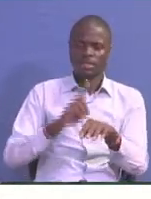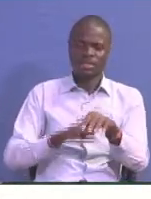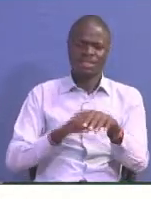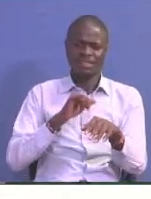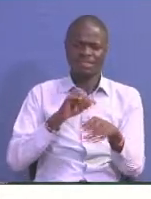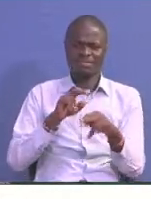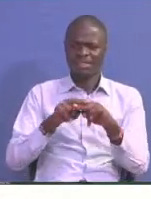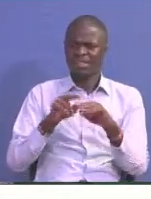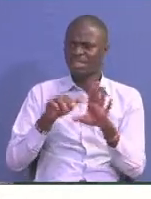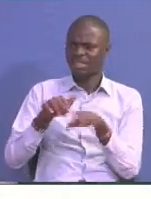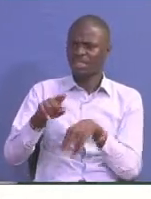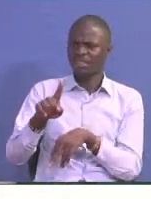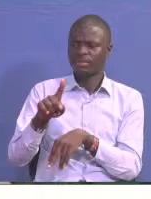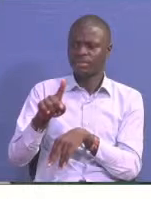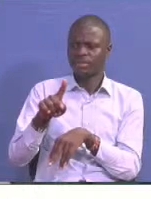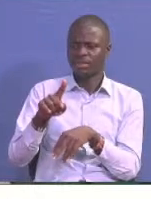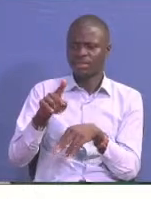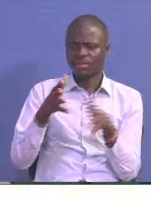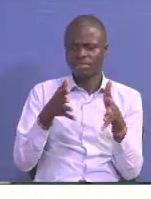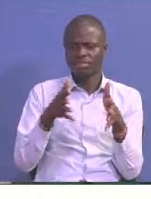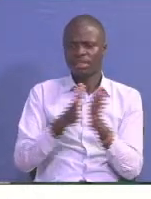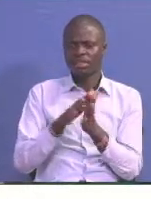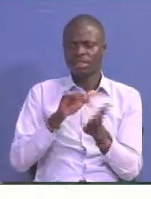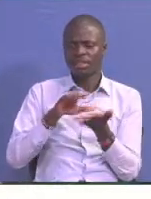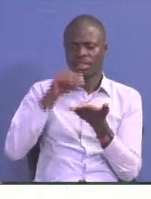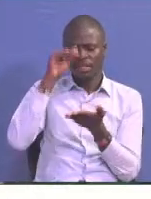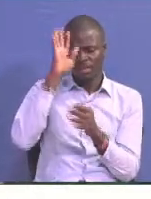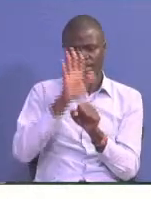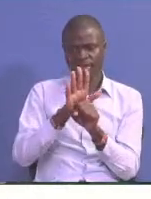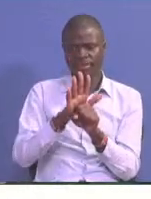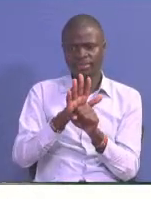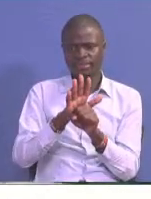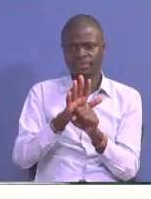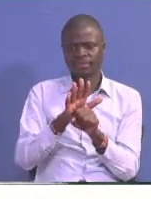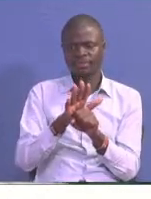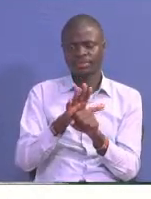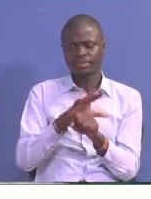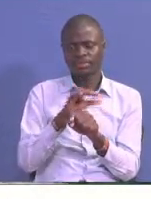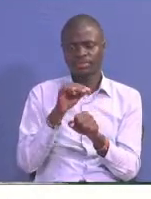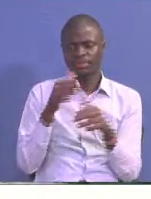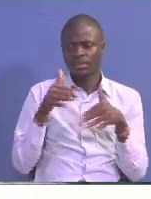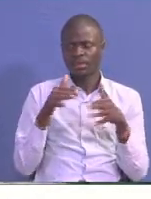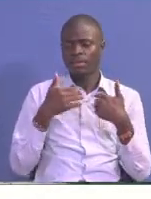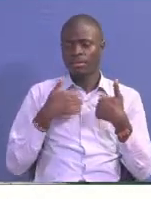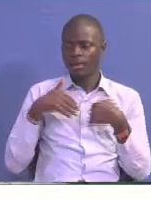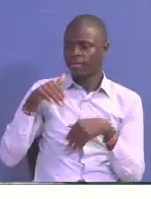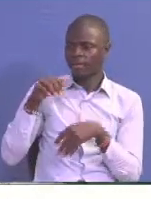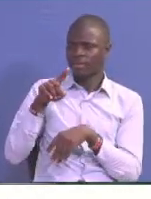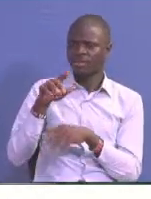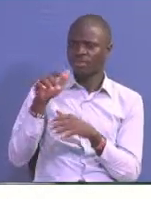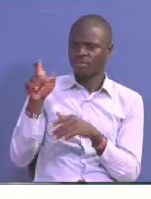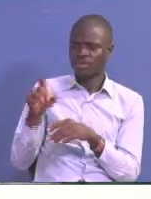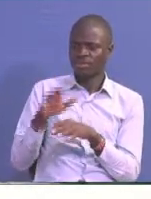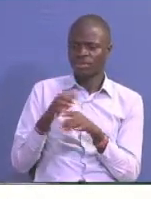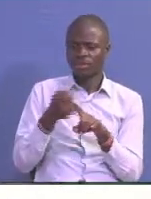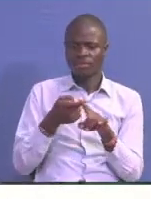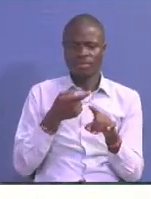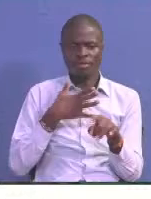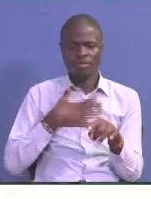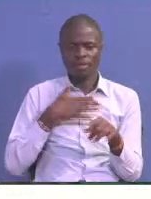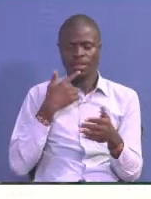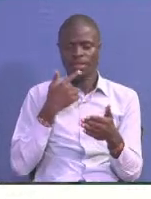in your presence, I learn a lot. And people have asked you questions. For me,